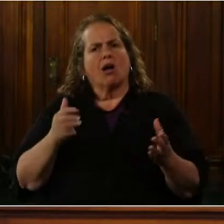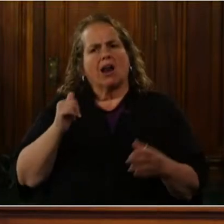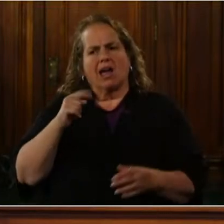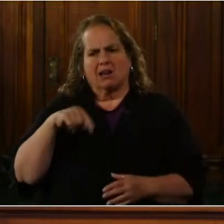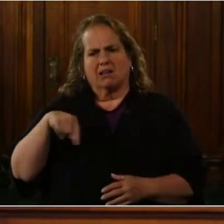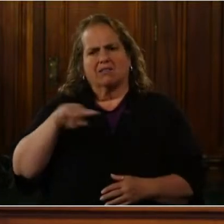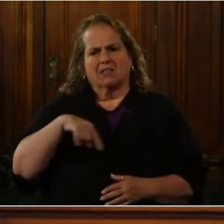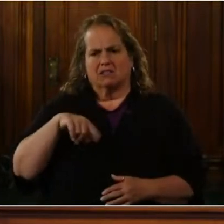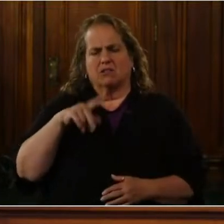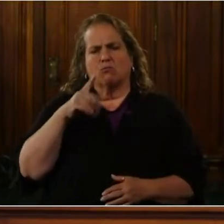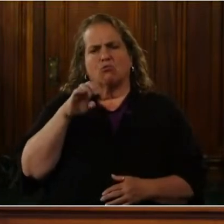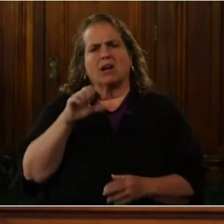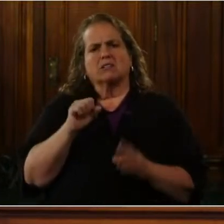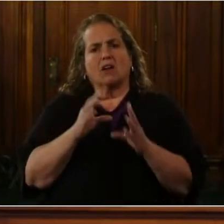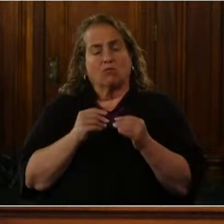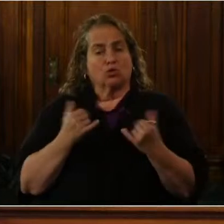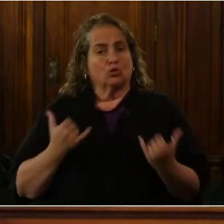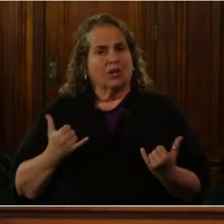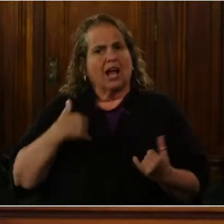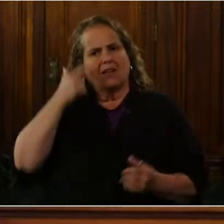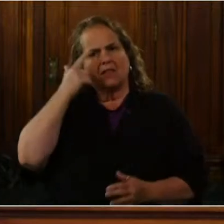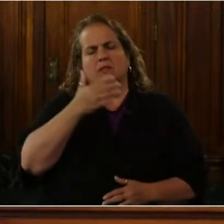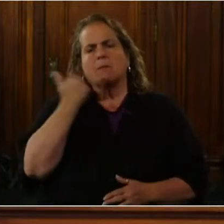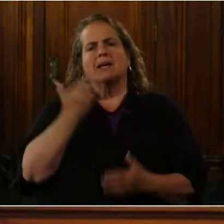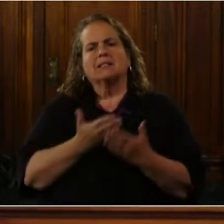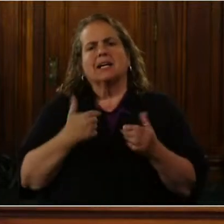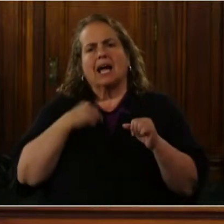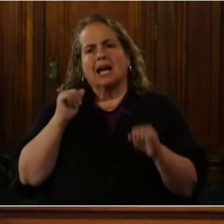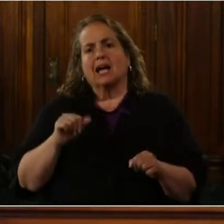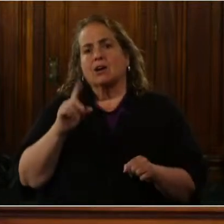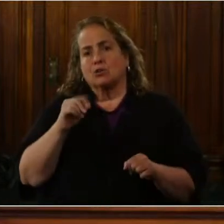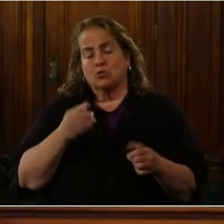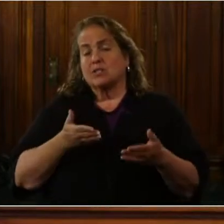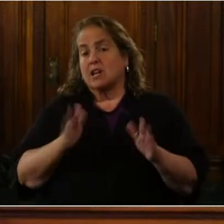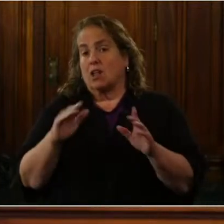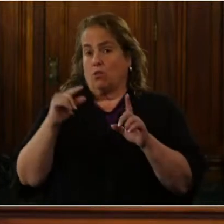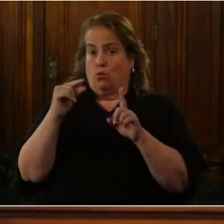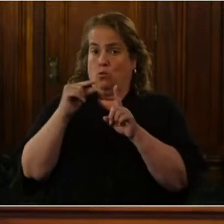think the best thing that I can do is let the words of